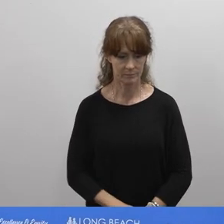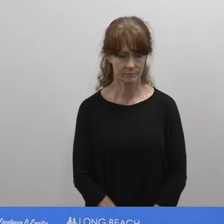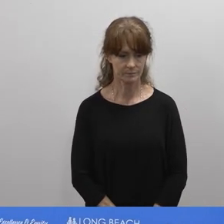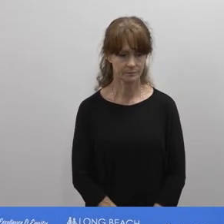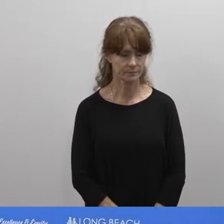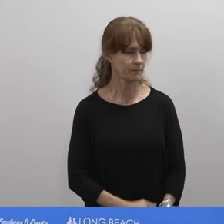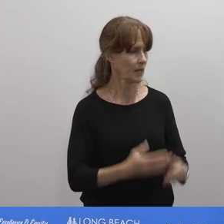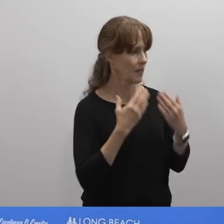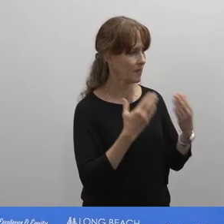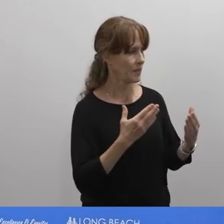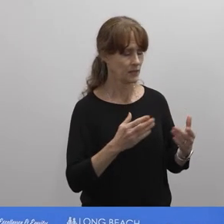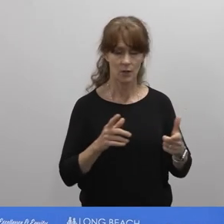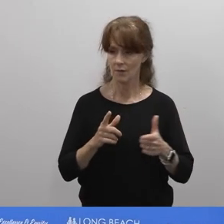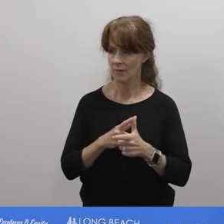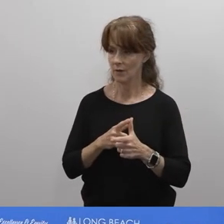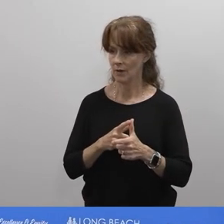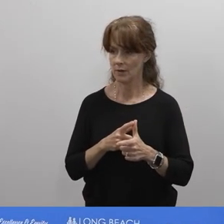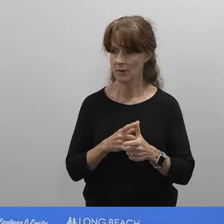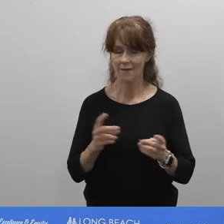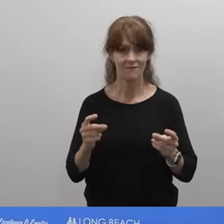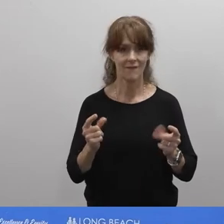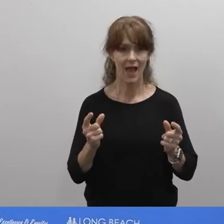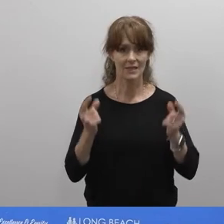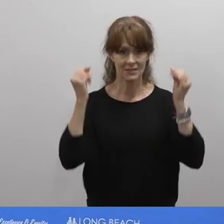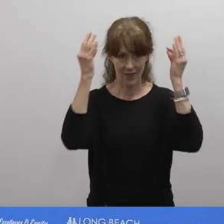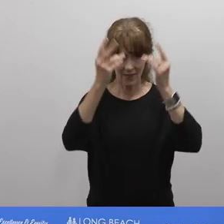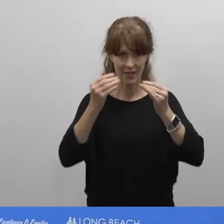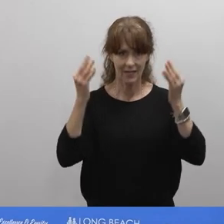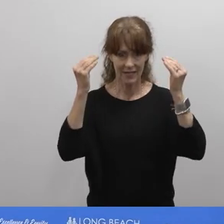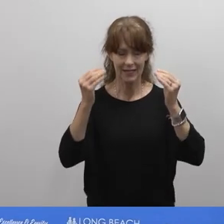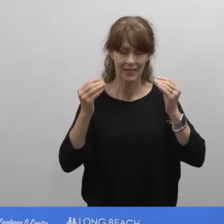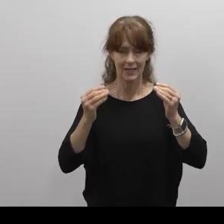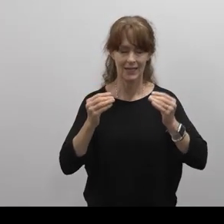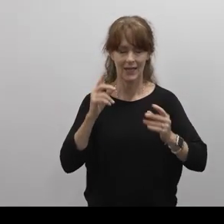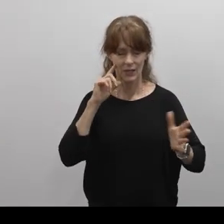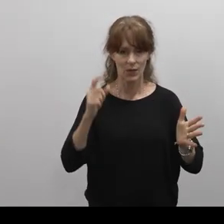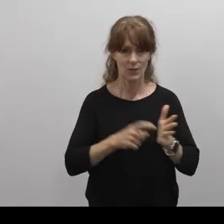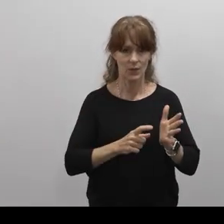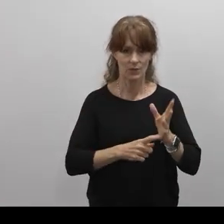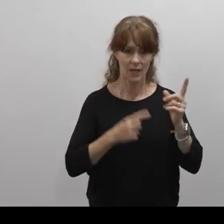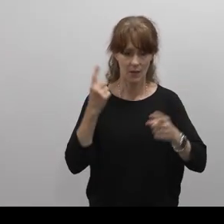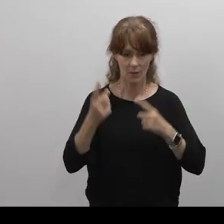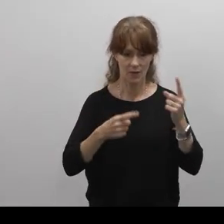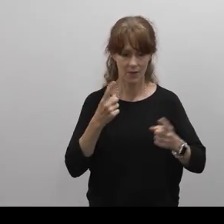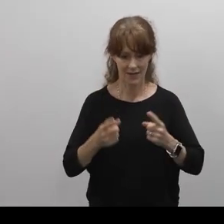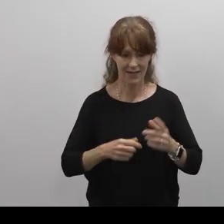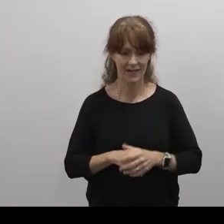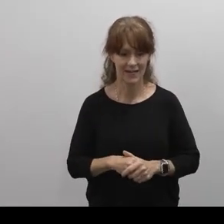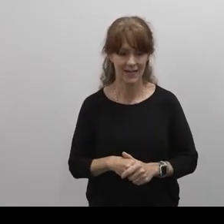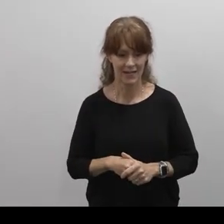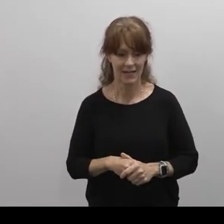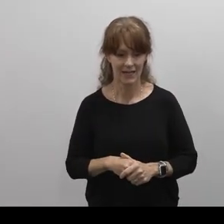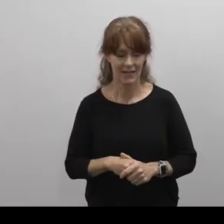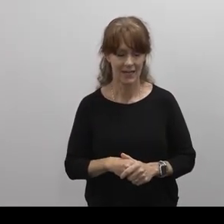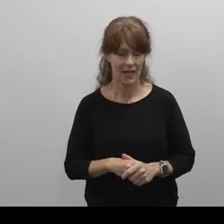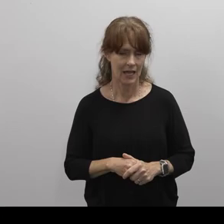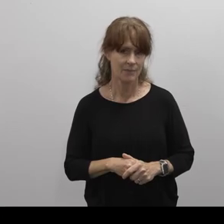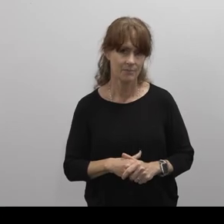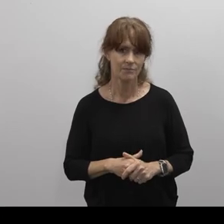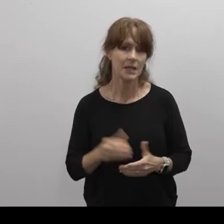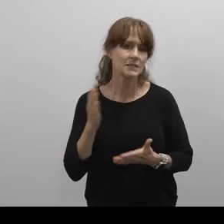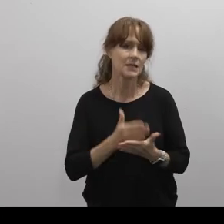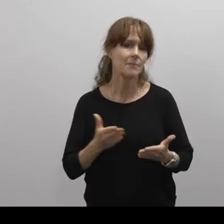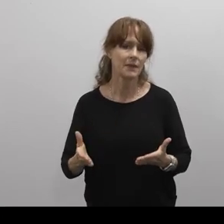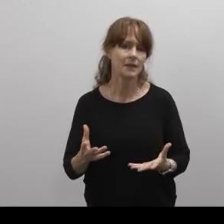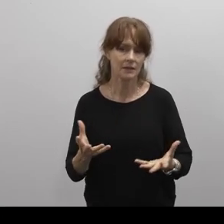Thank you for first draft thinking, as we often call it, and just your notice and wonderings. I think something